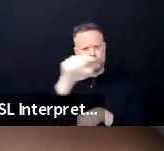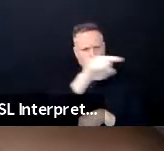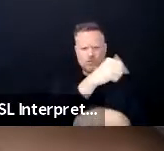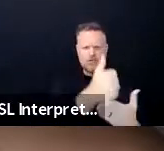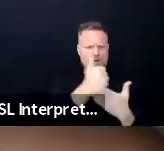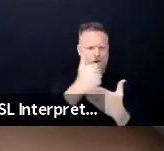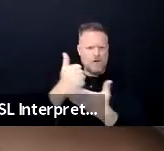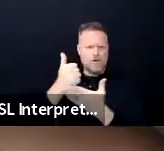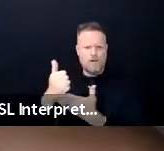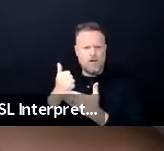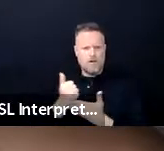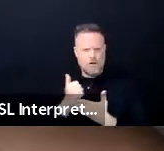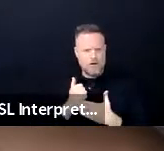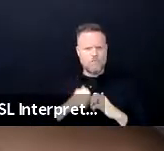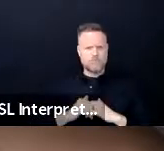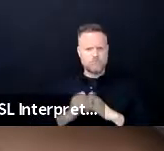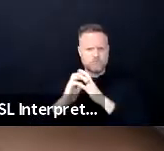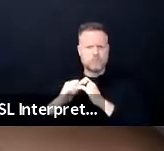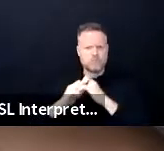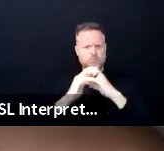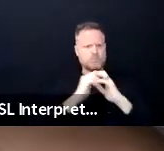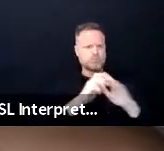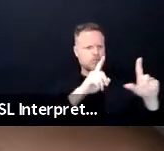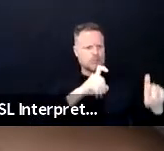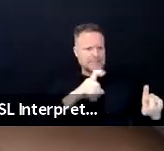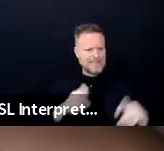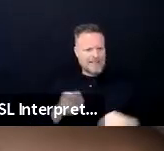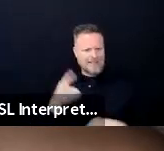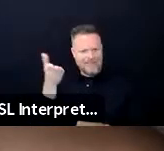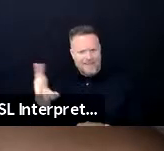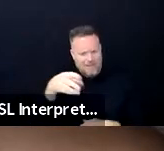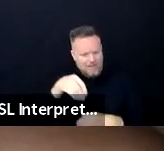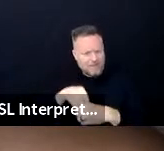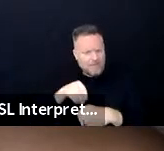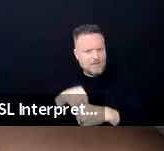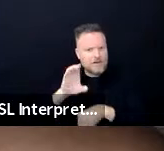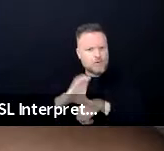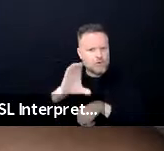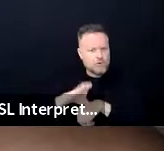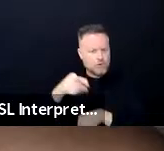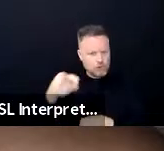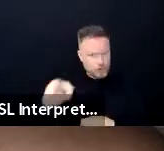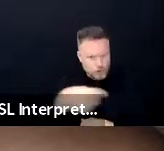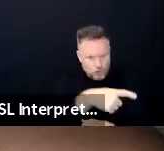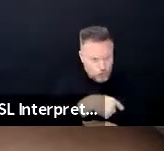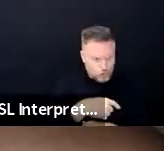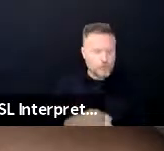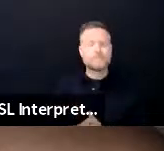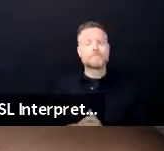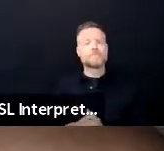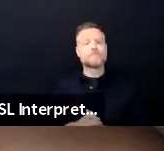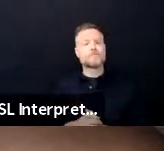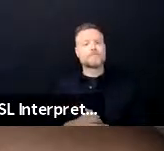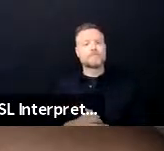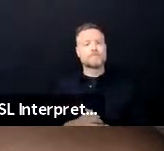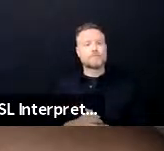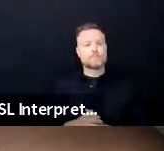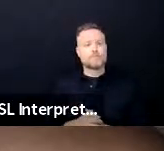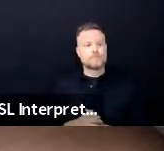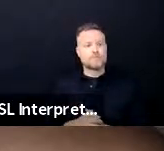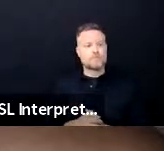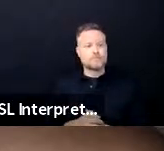to setting up pop-up testing at their churches. And those churches were encouraged